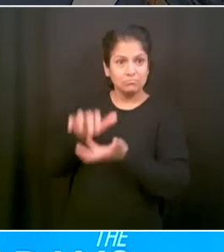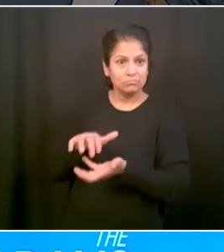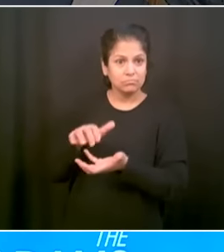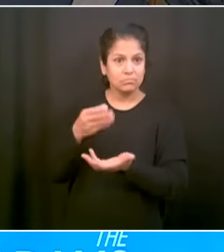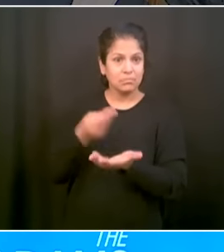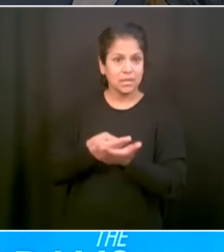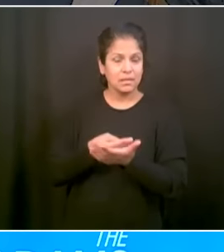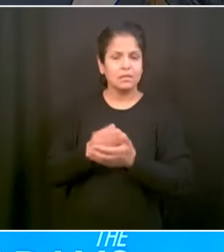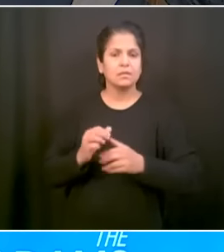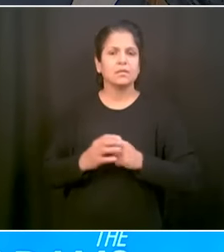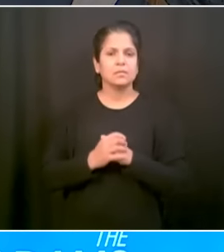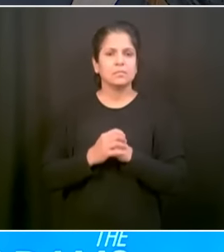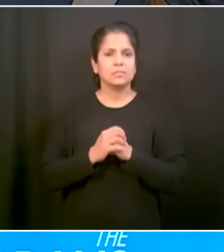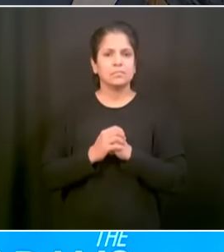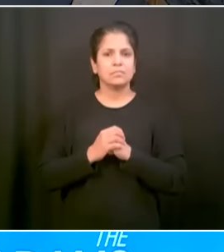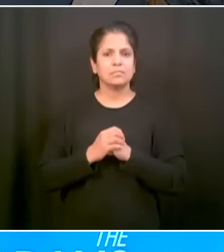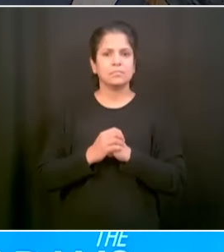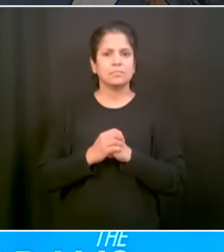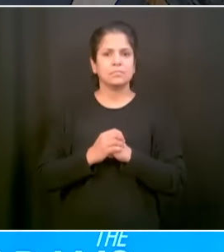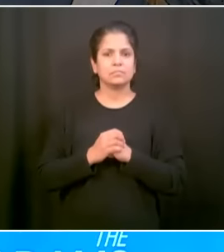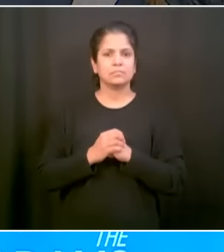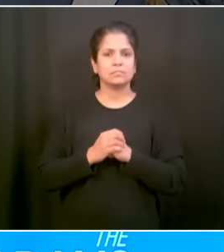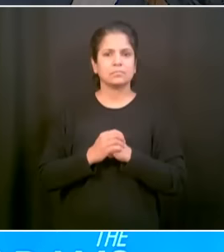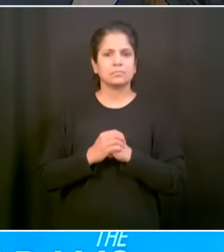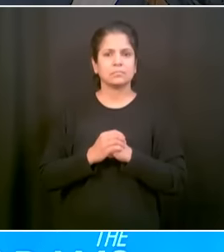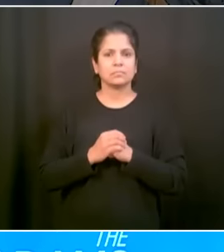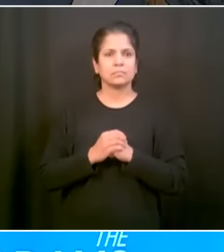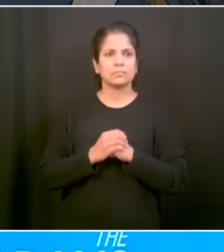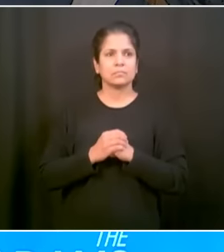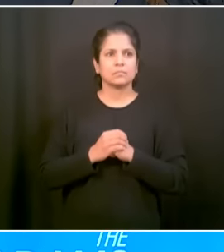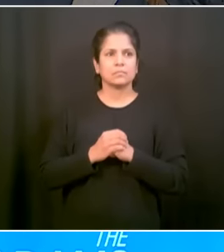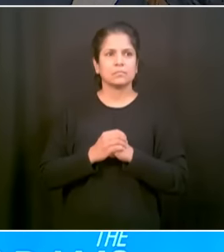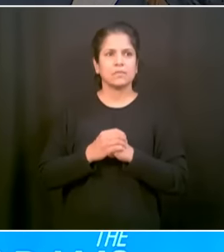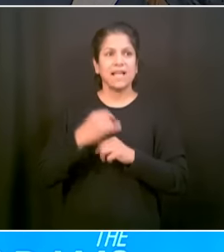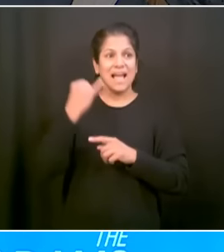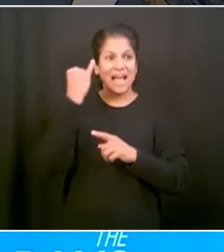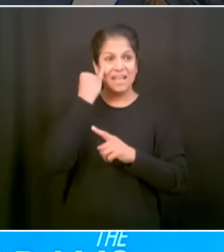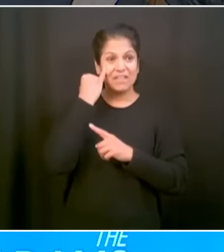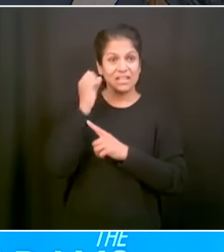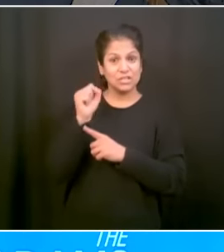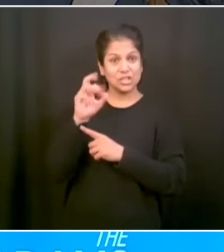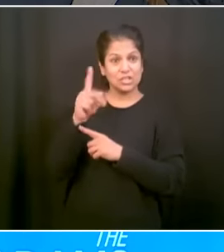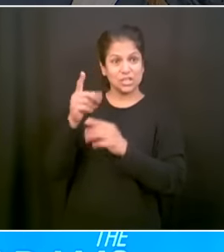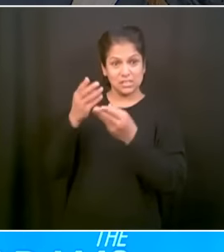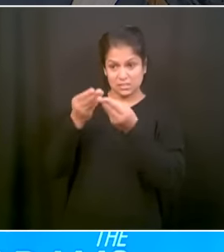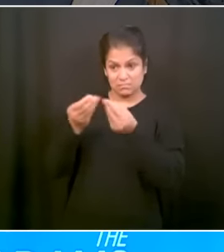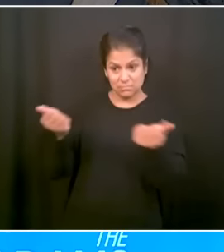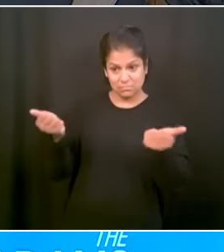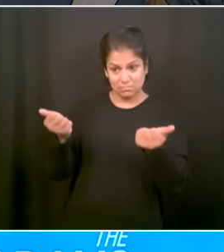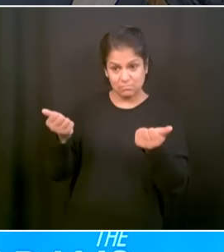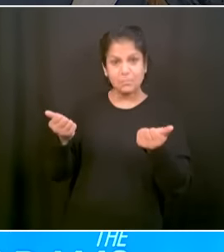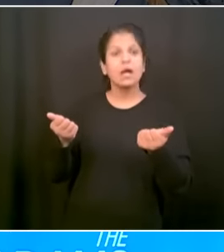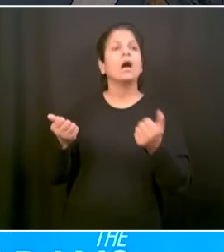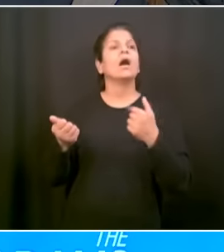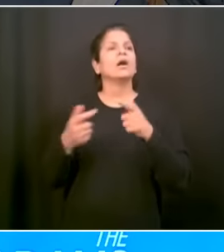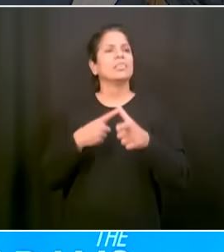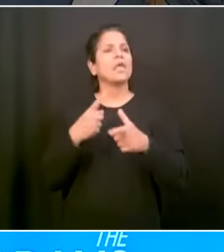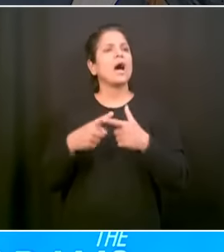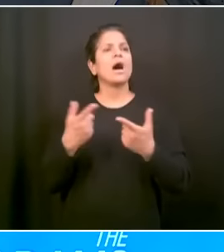If the SRG is disbanded, would it be replaced with a similar unit that does similar things that police